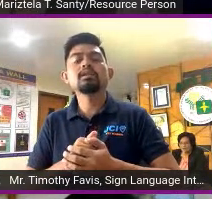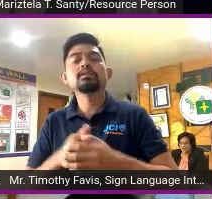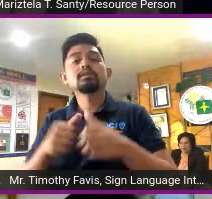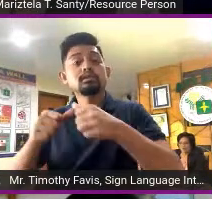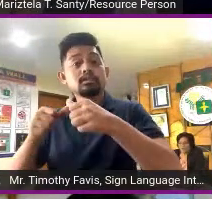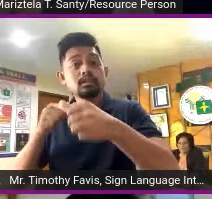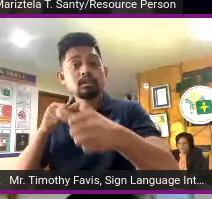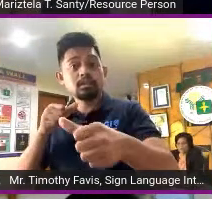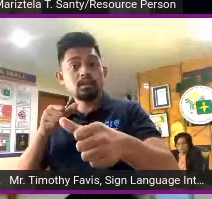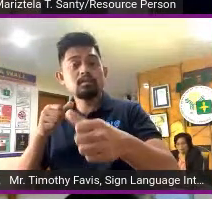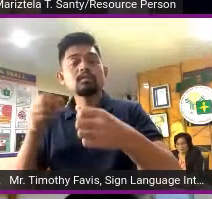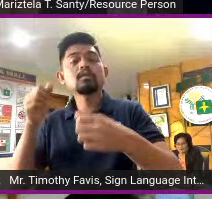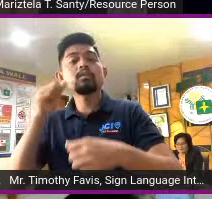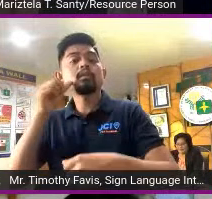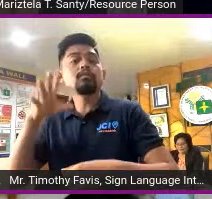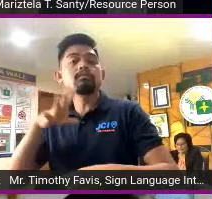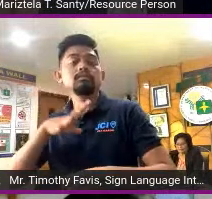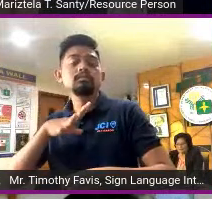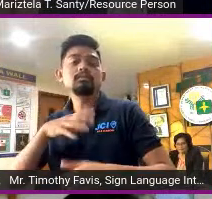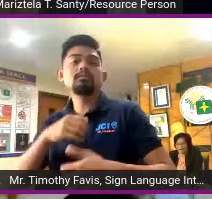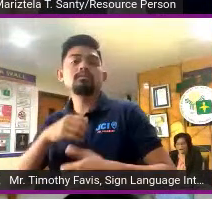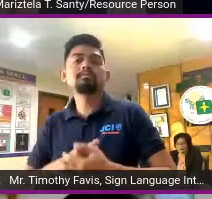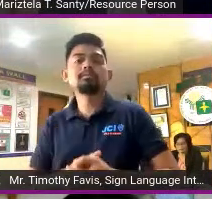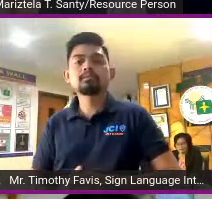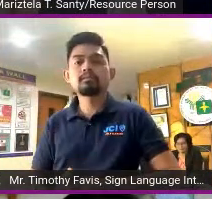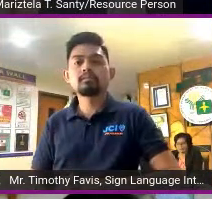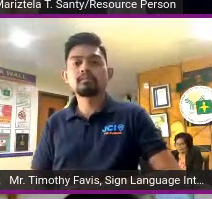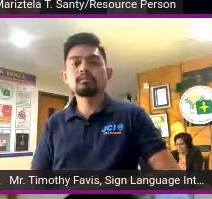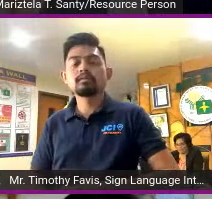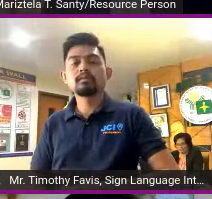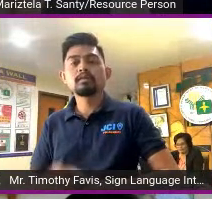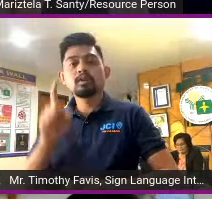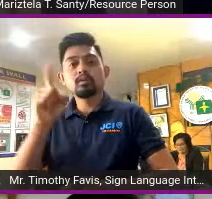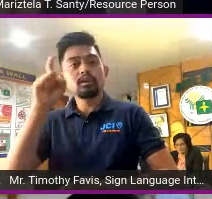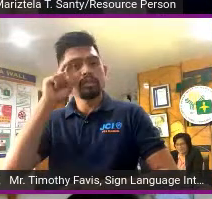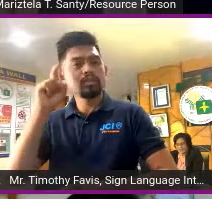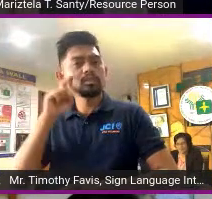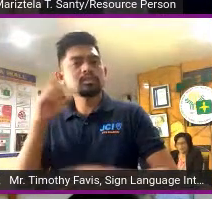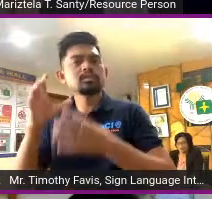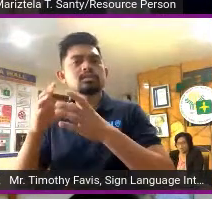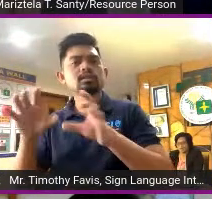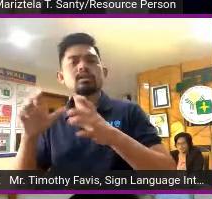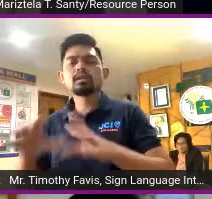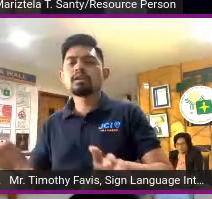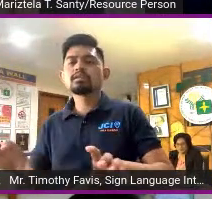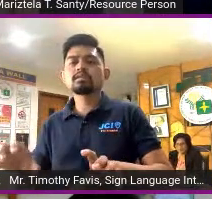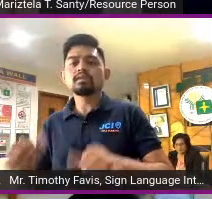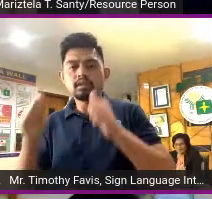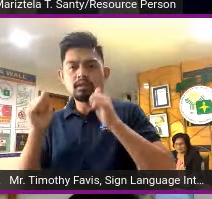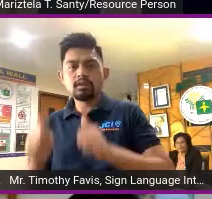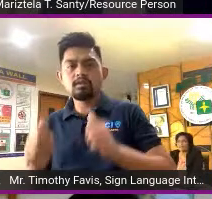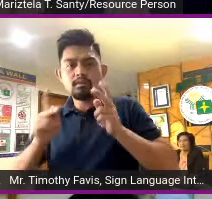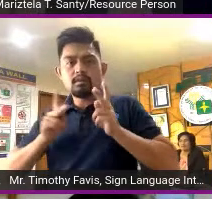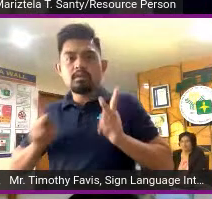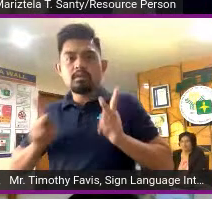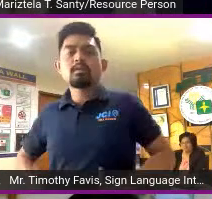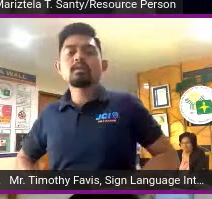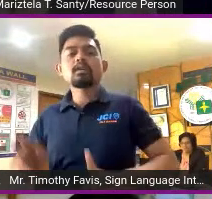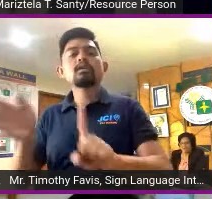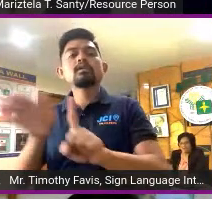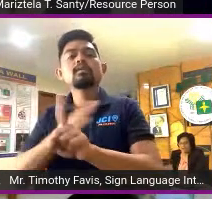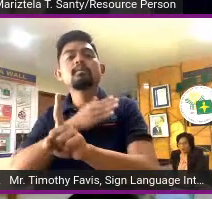person on the basis of one's sex, class, race, and others. It could be physical